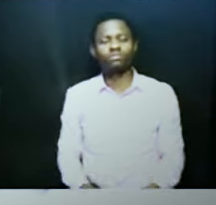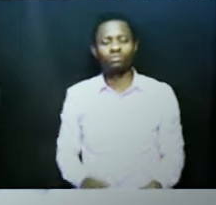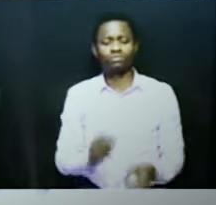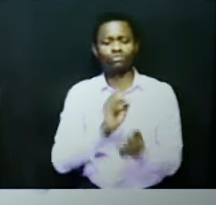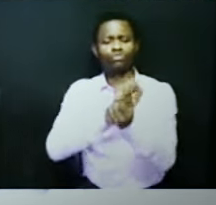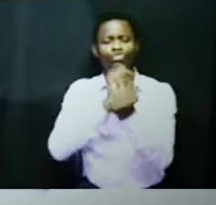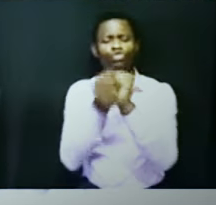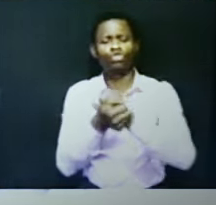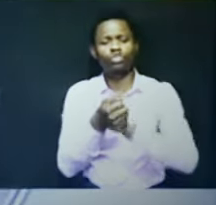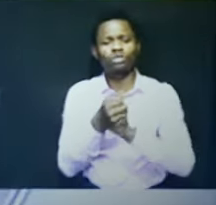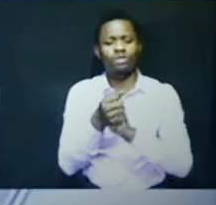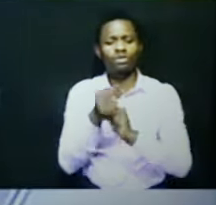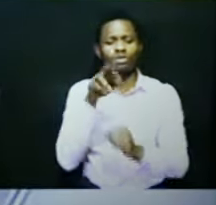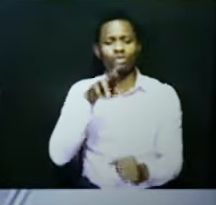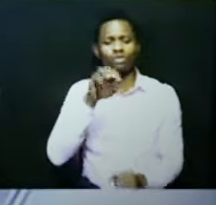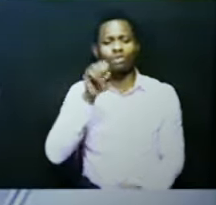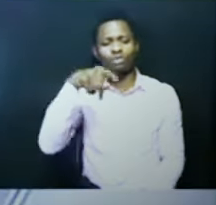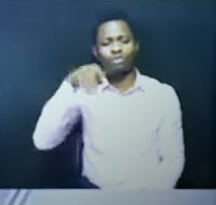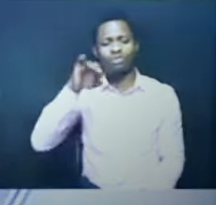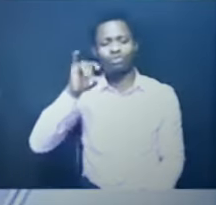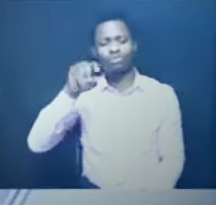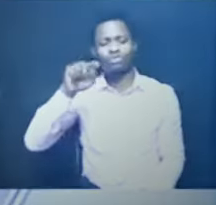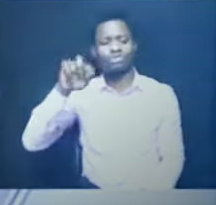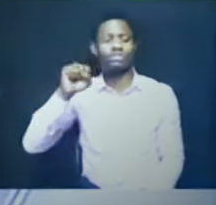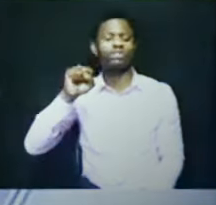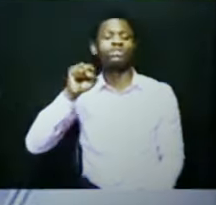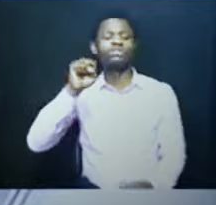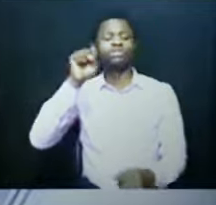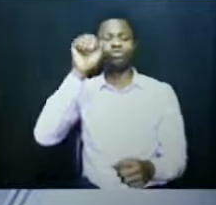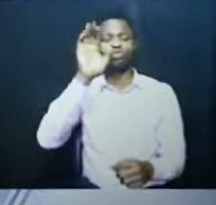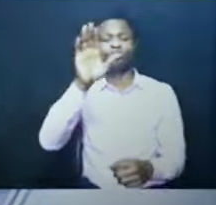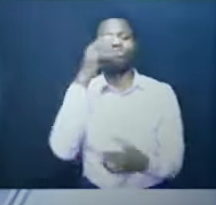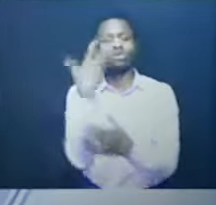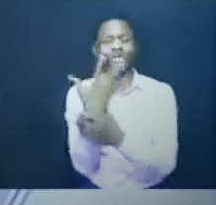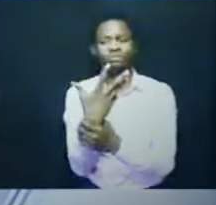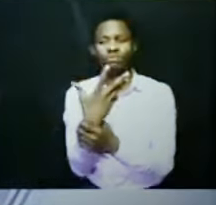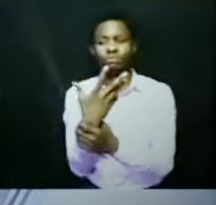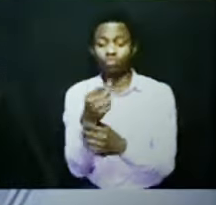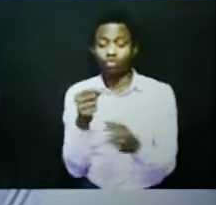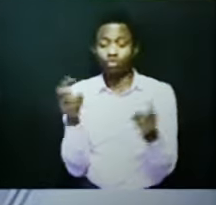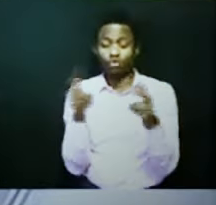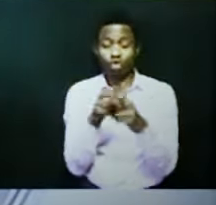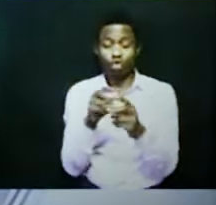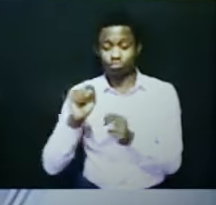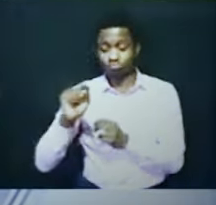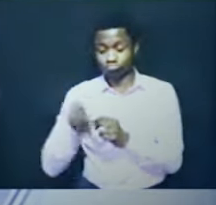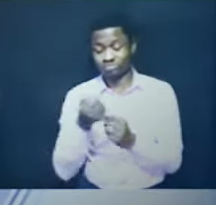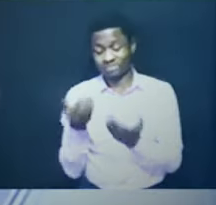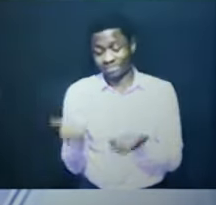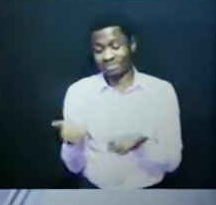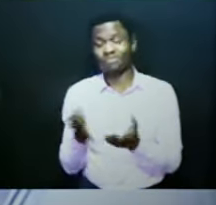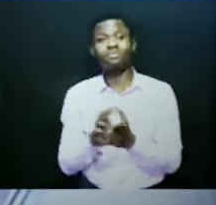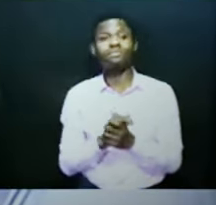Reposition your hands. So I put some comma here. Yes, and